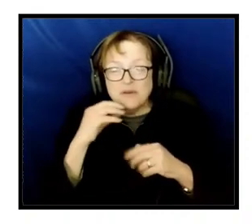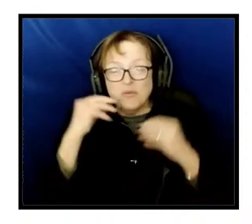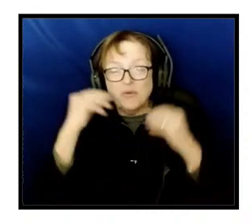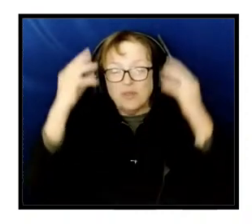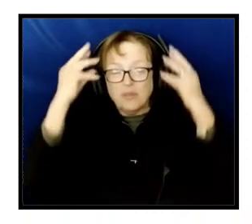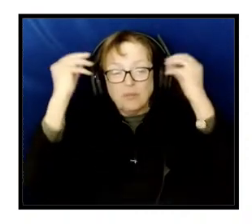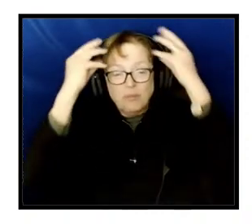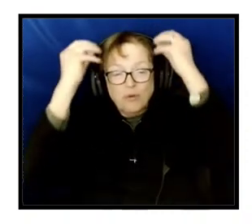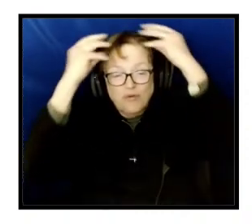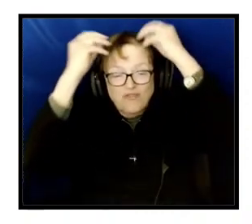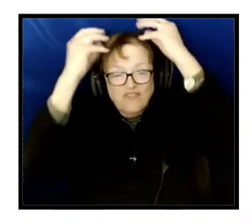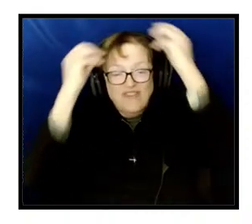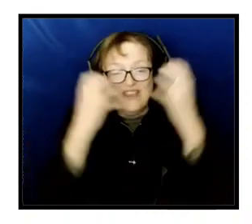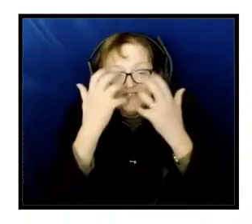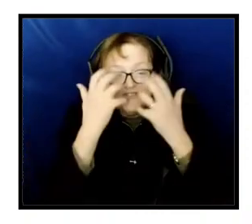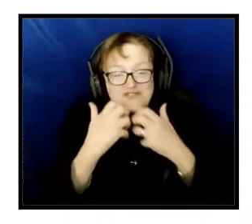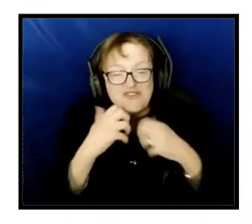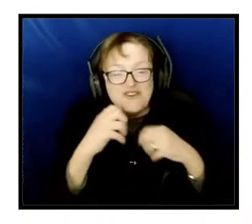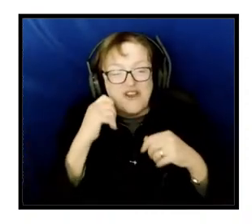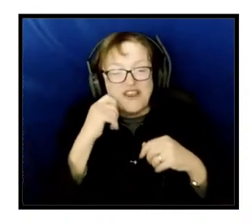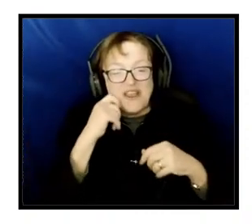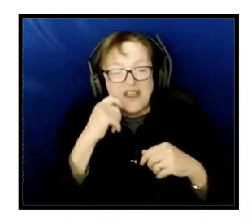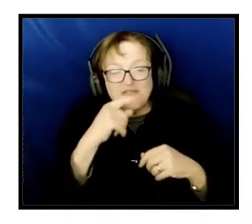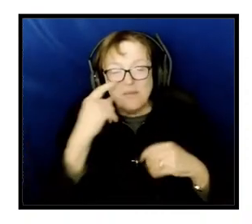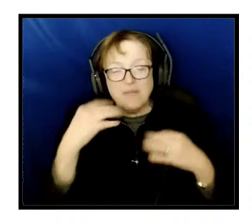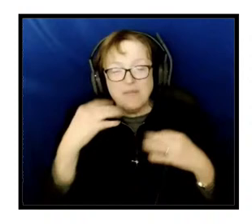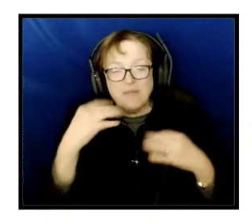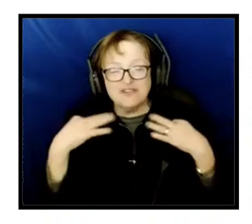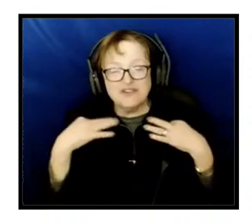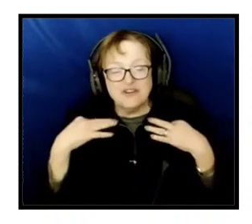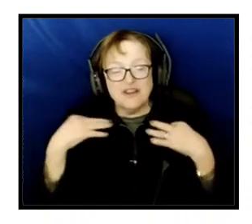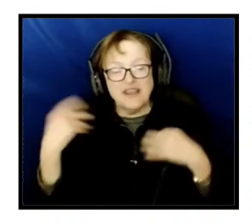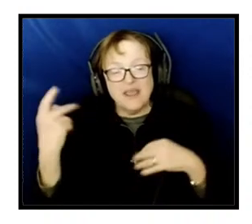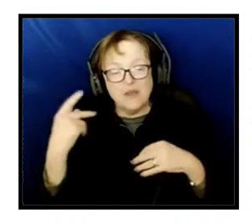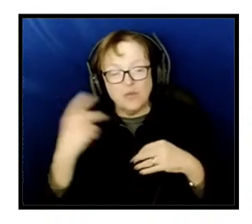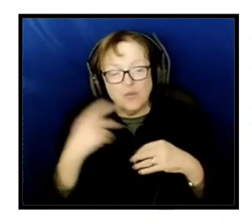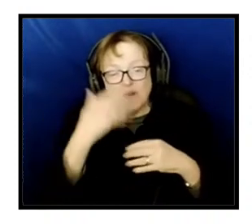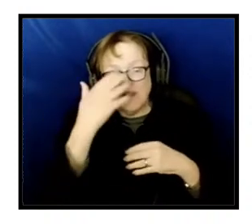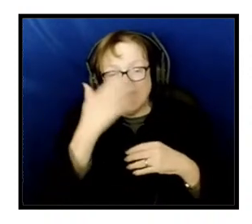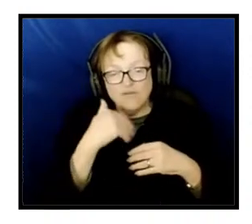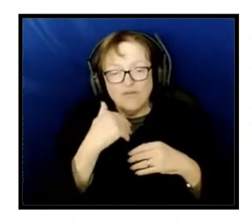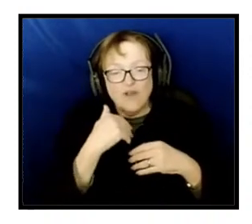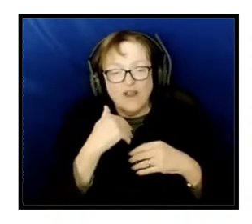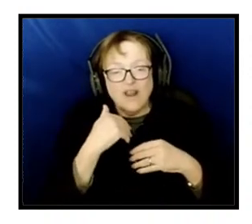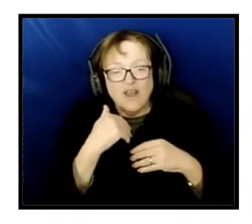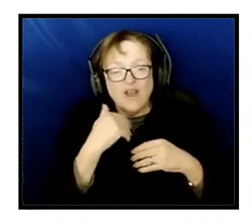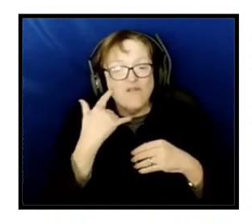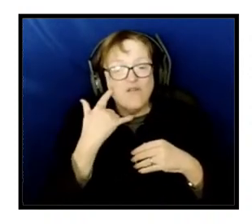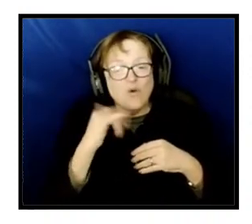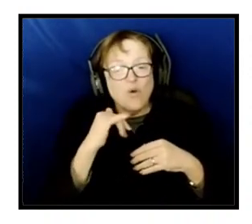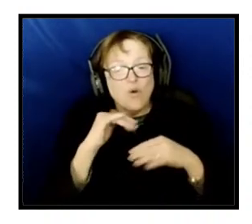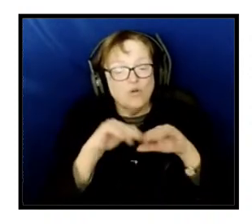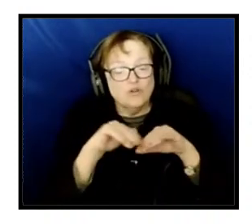dark hair, wearing a black top, and Rochelle and I are in front of a gold shelf and a white